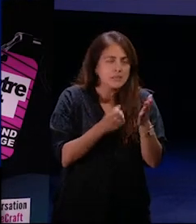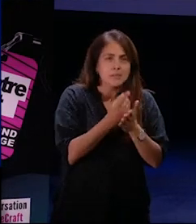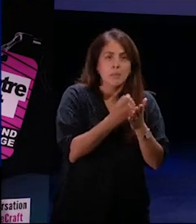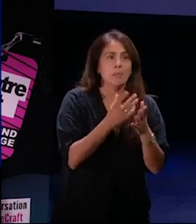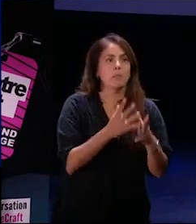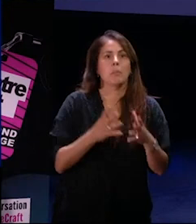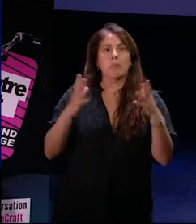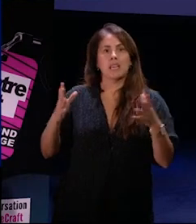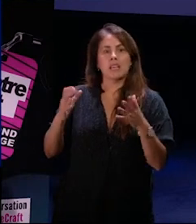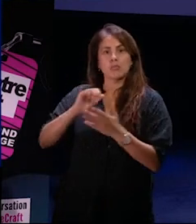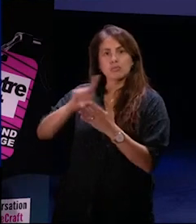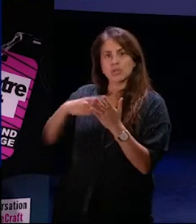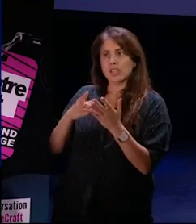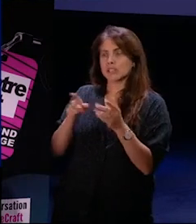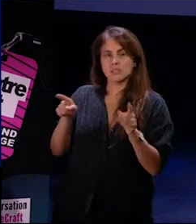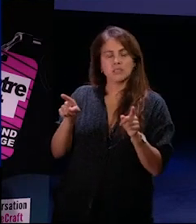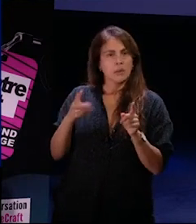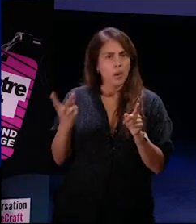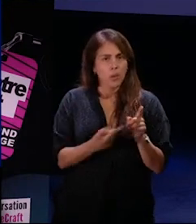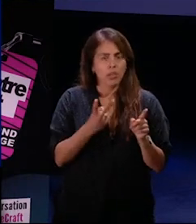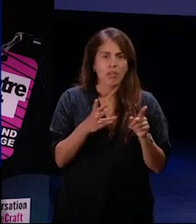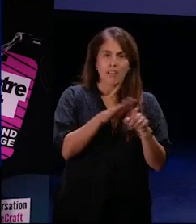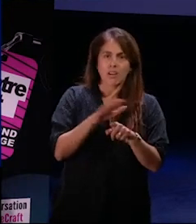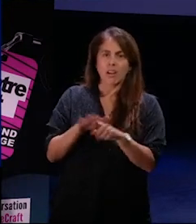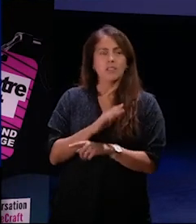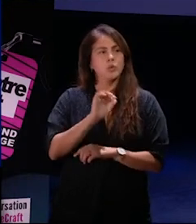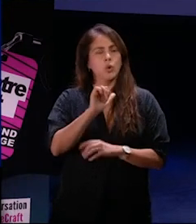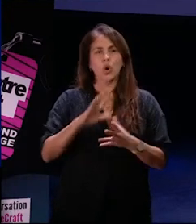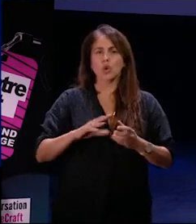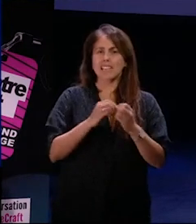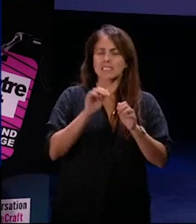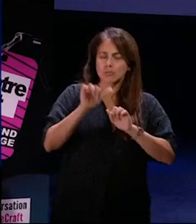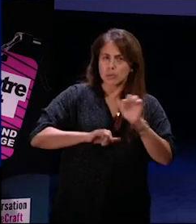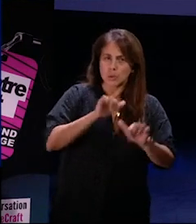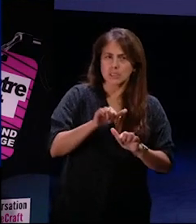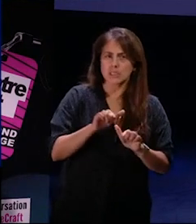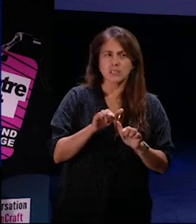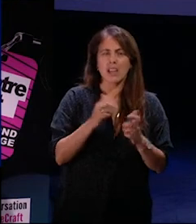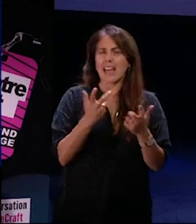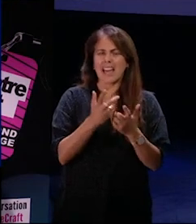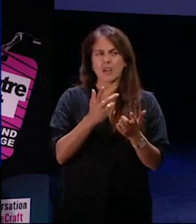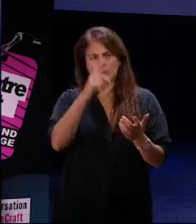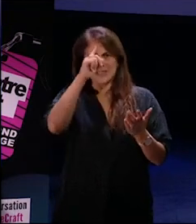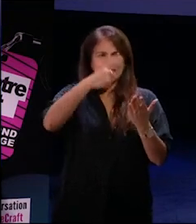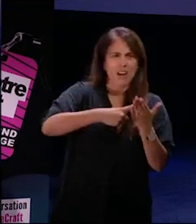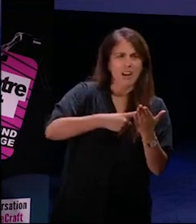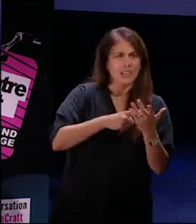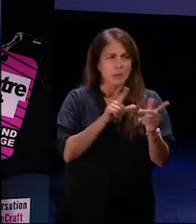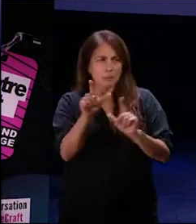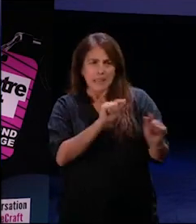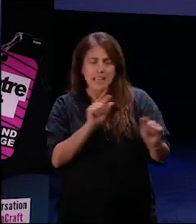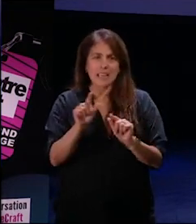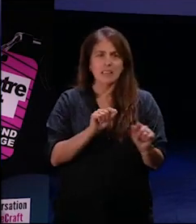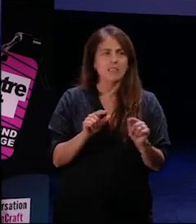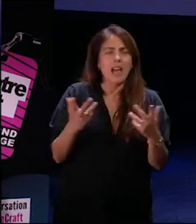scale productions. Mm-hmm. How, in your creative process, do you land on projects, choose the material? Does